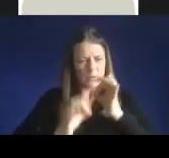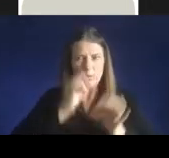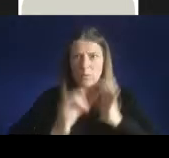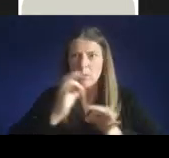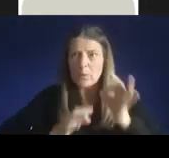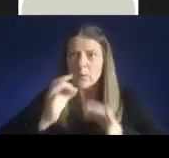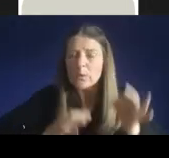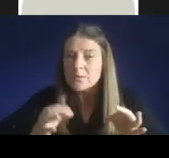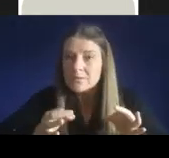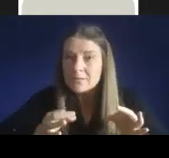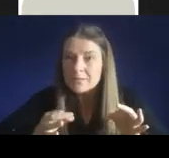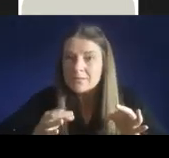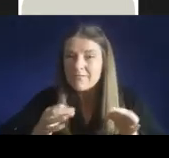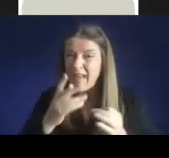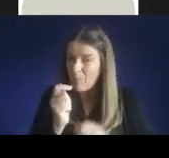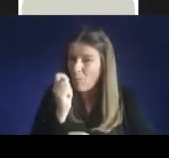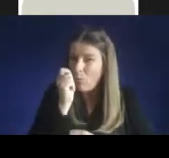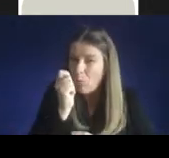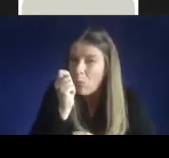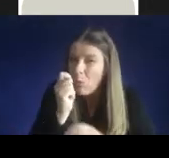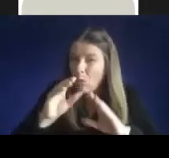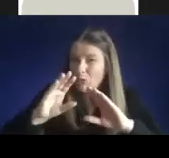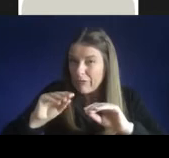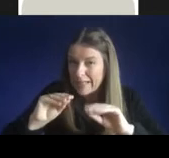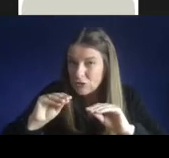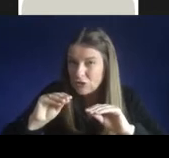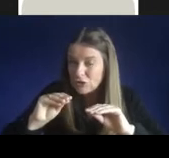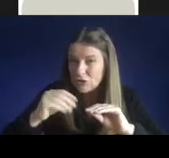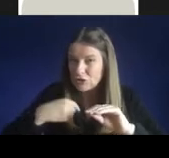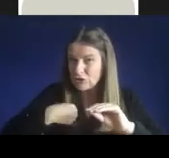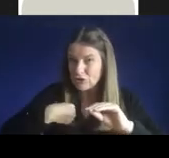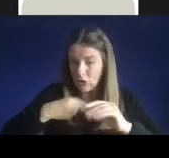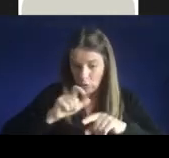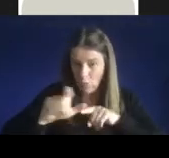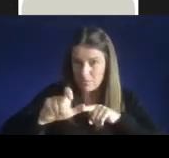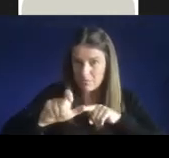even closer to that end, and I still don't have any answers.